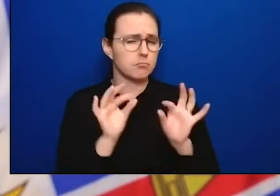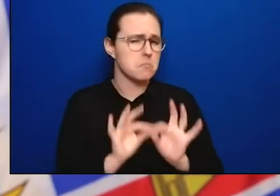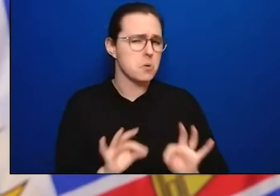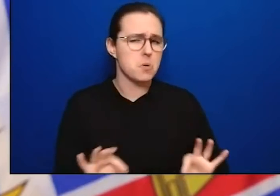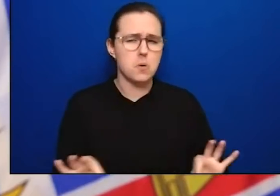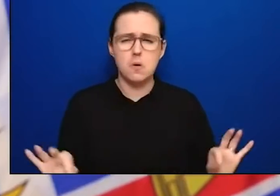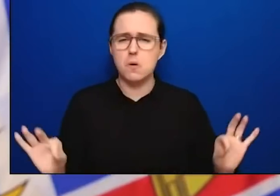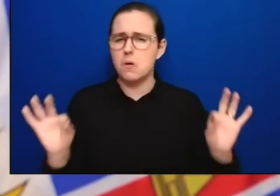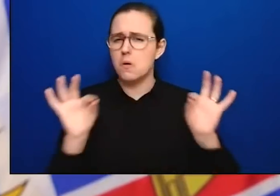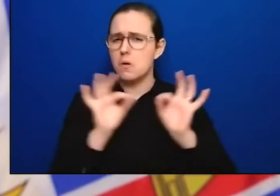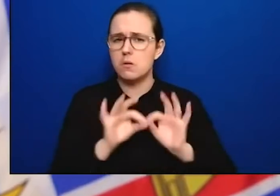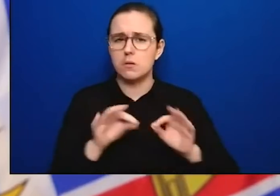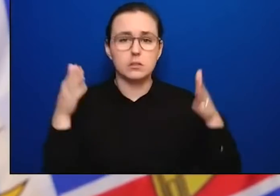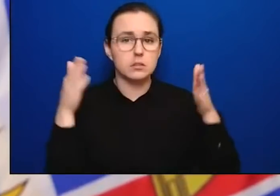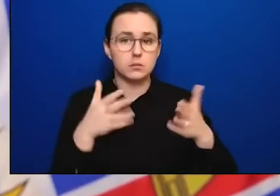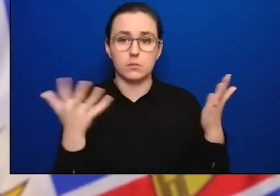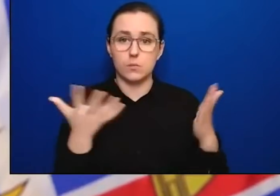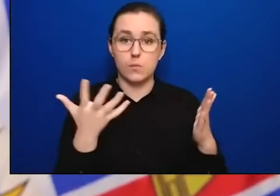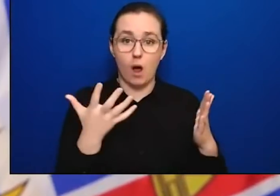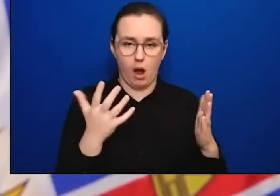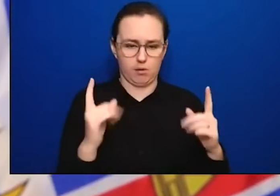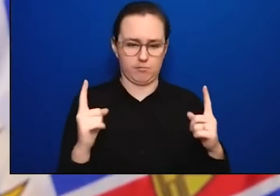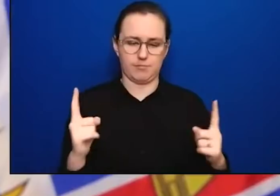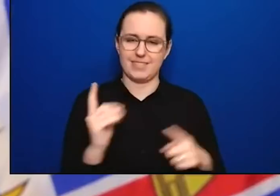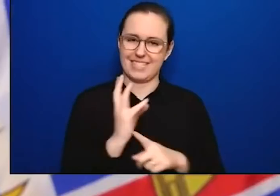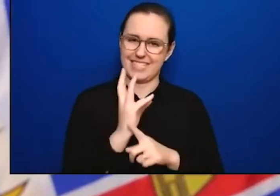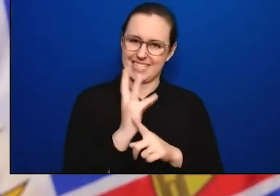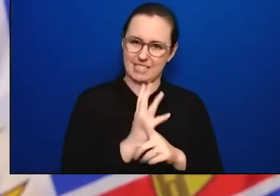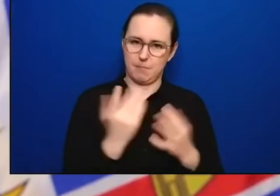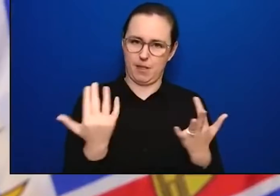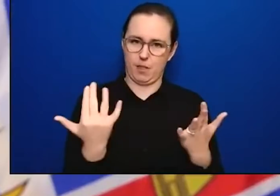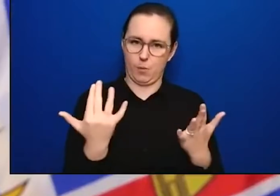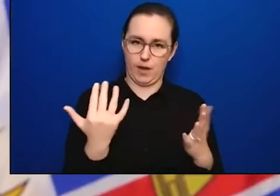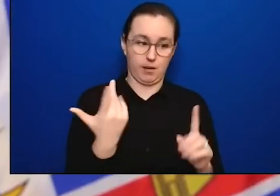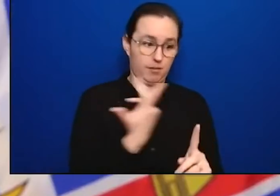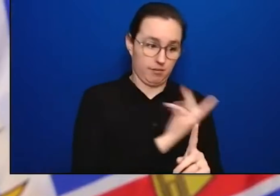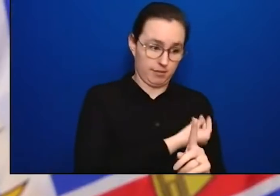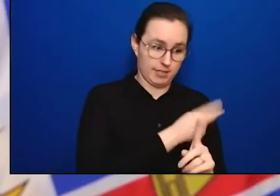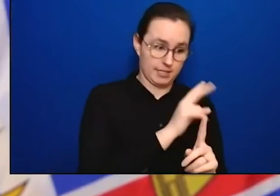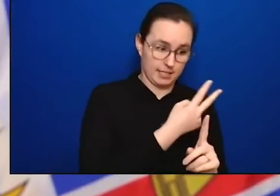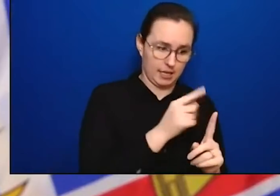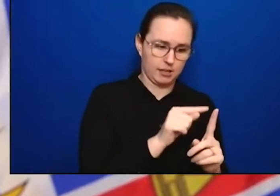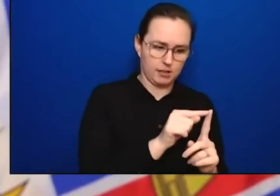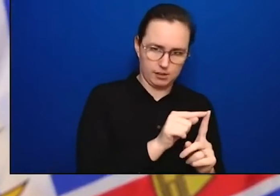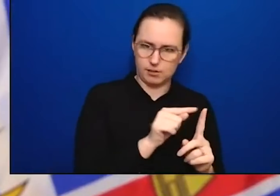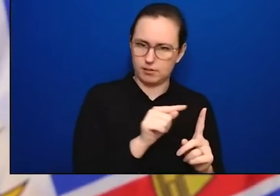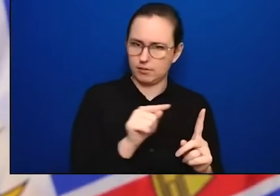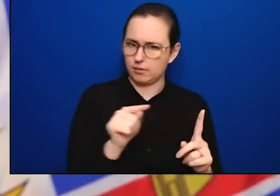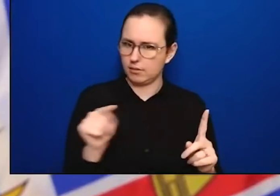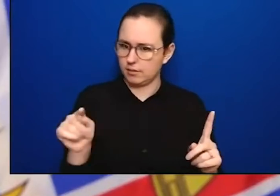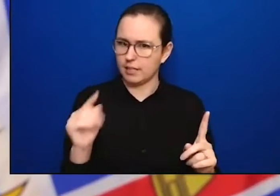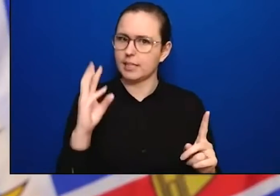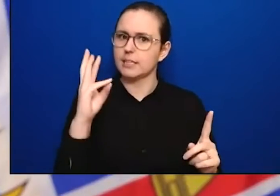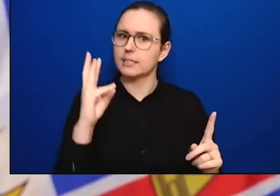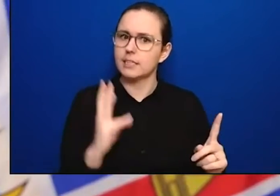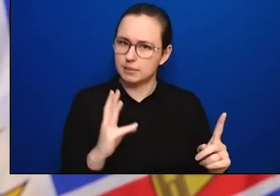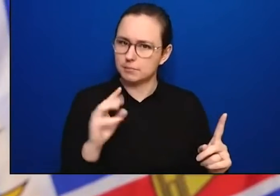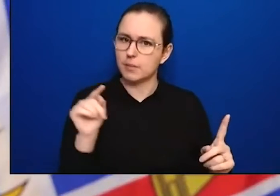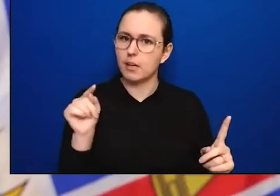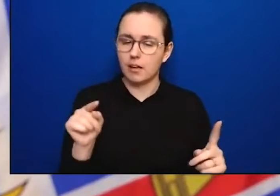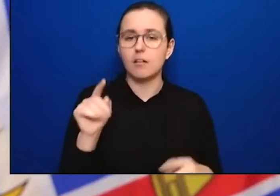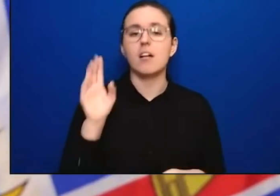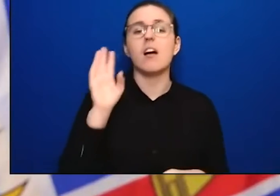are not able to get it yet. And it is much more important for us to make sure that we have that 6-month interval,